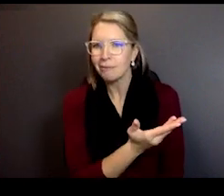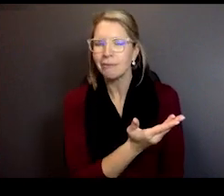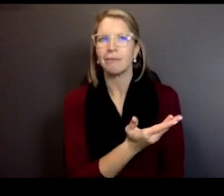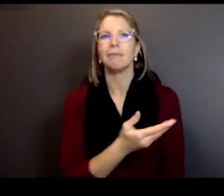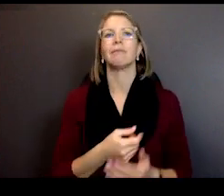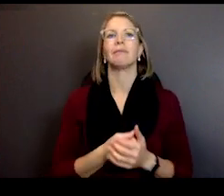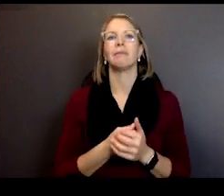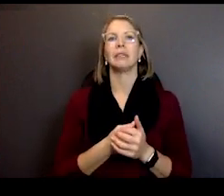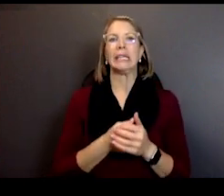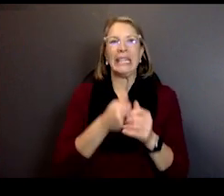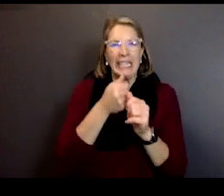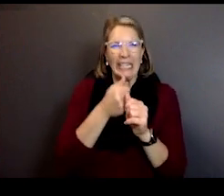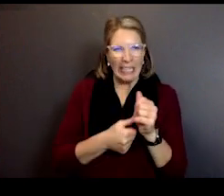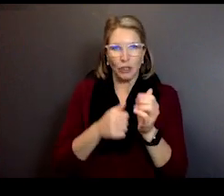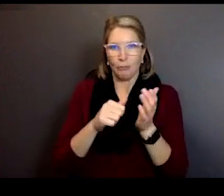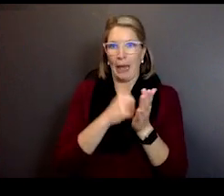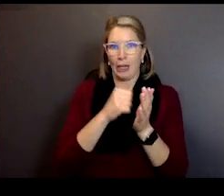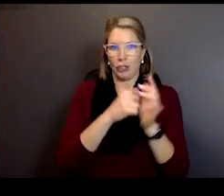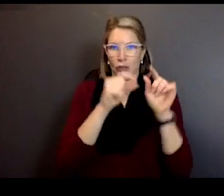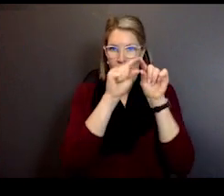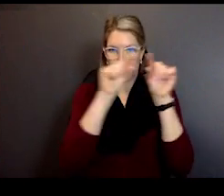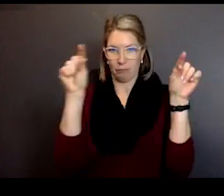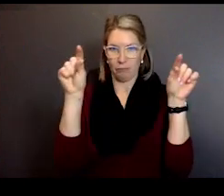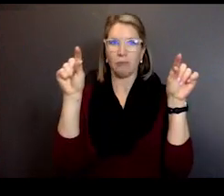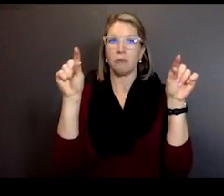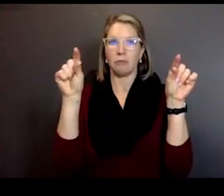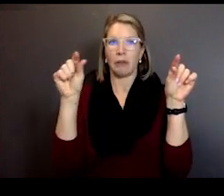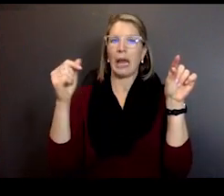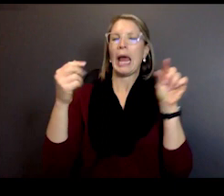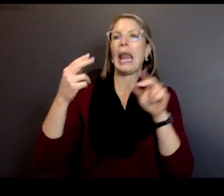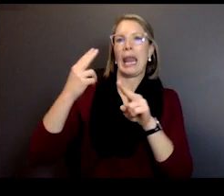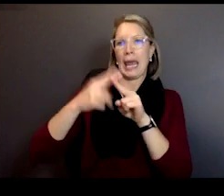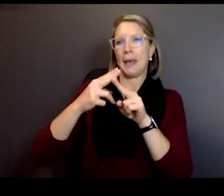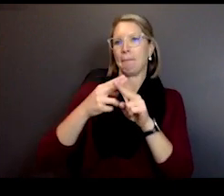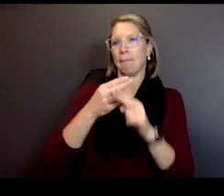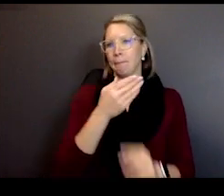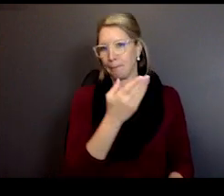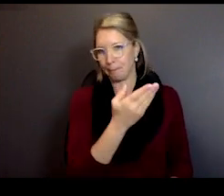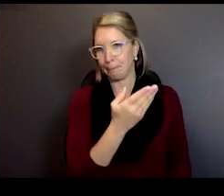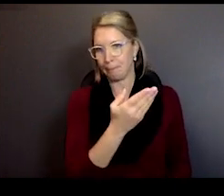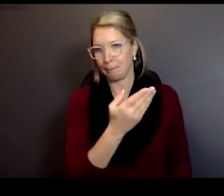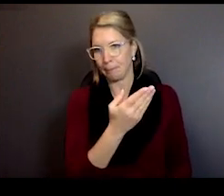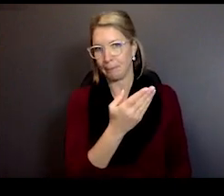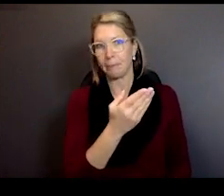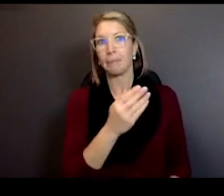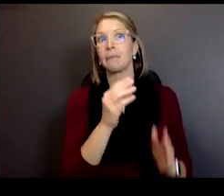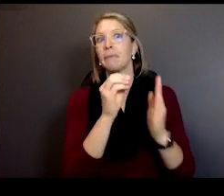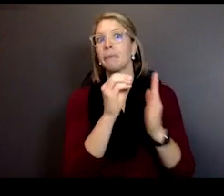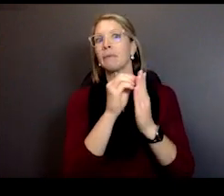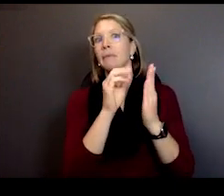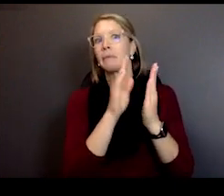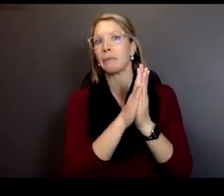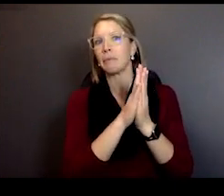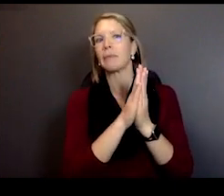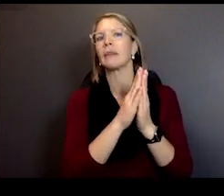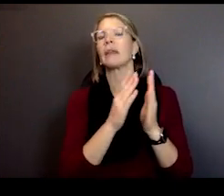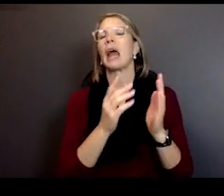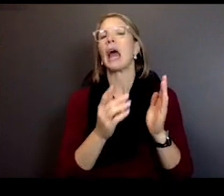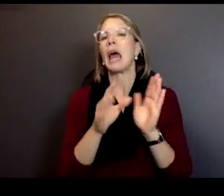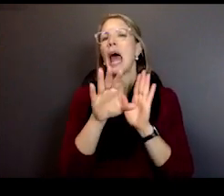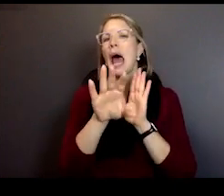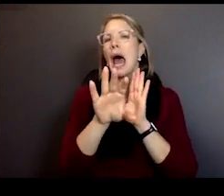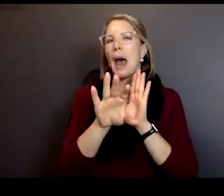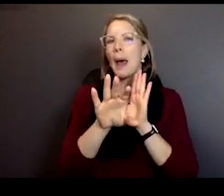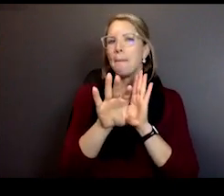As you can see, at the top of each page in Part B, there's a space for your patient's name. Once you fill that in,